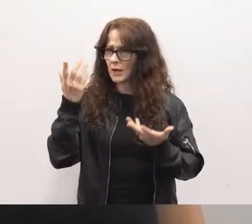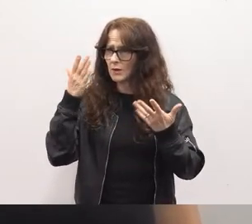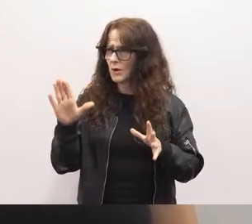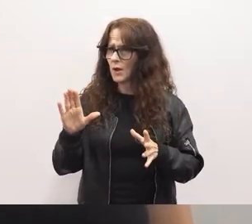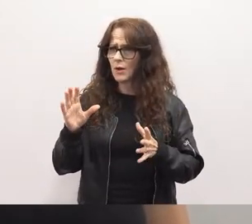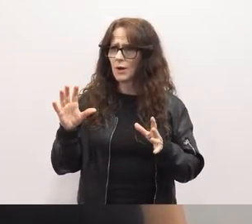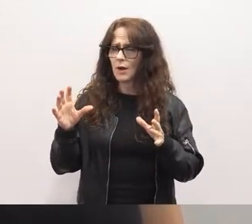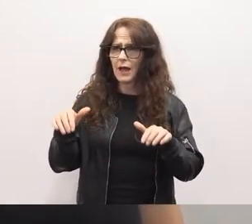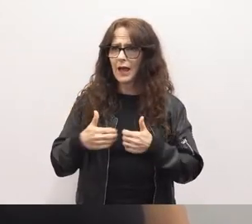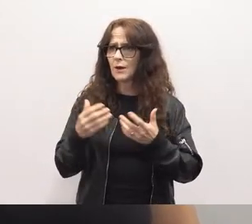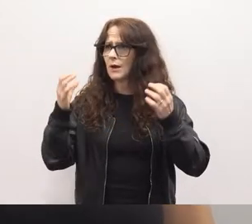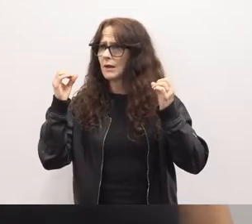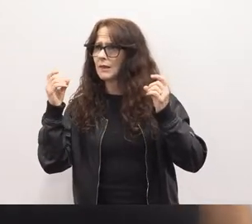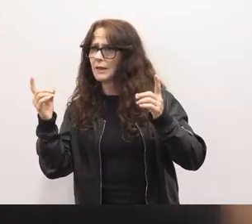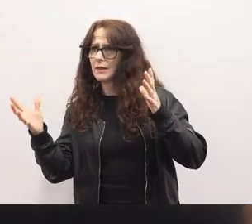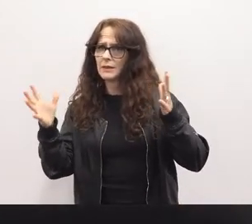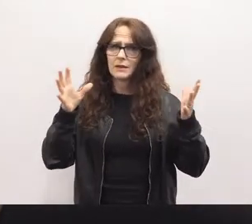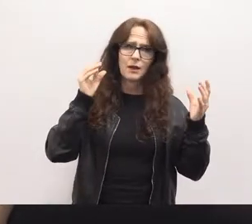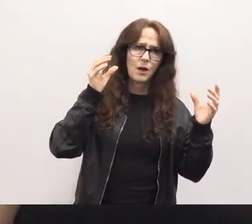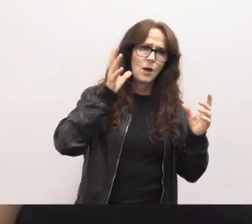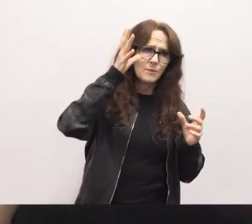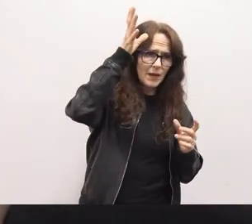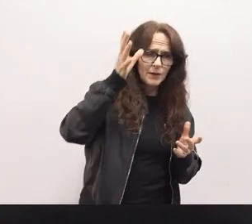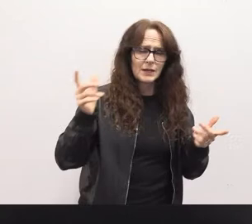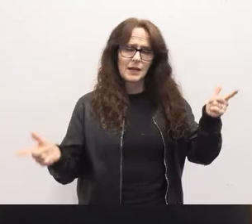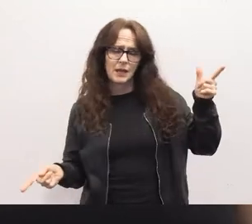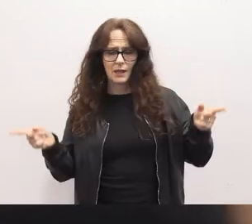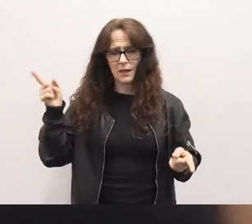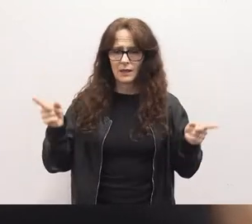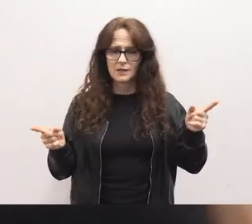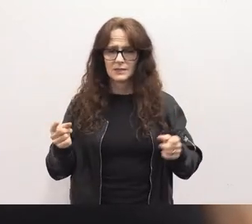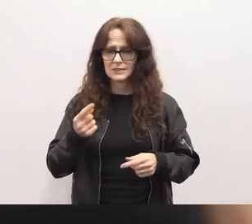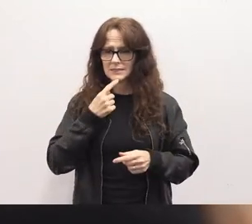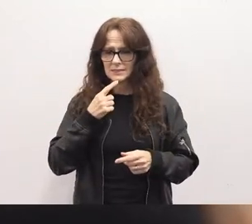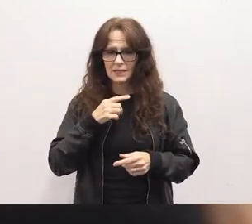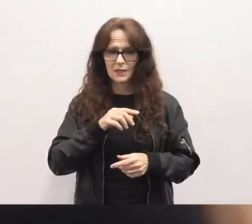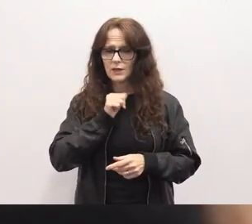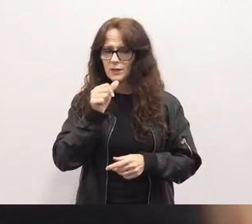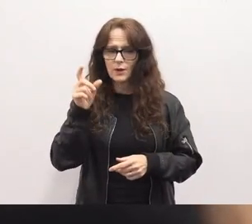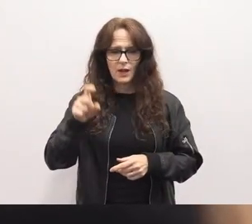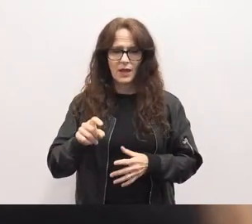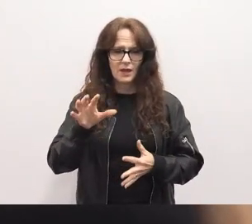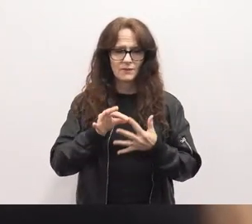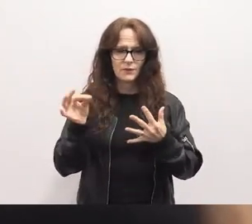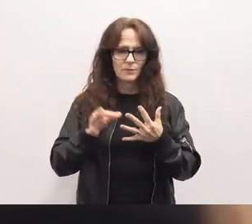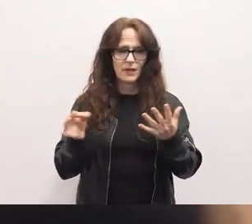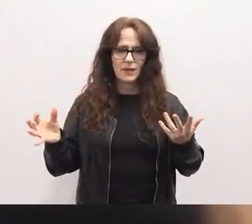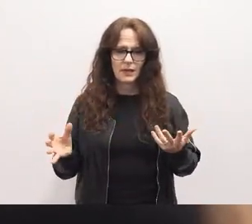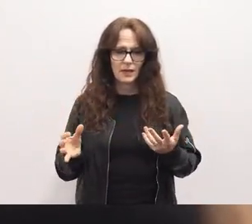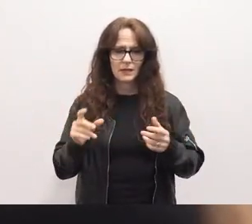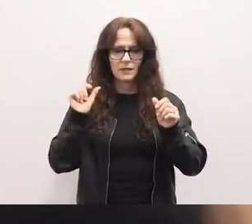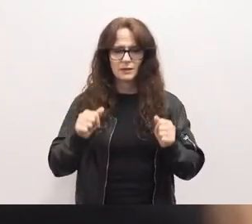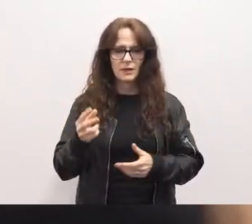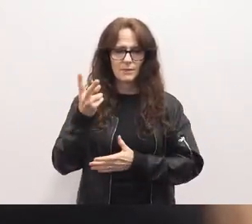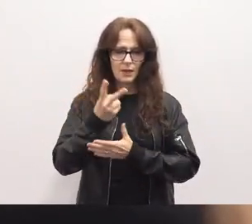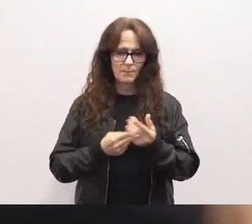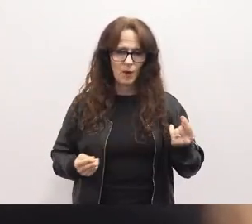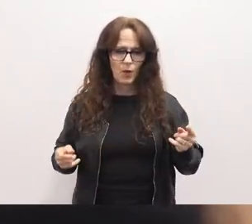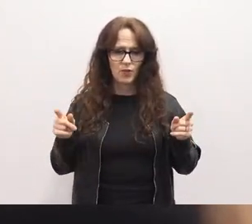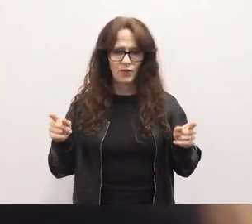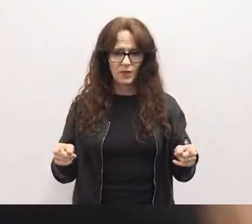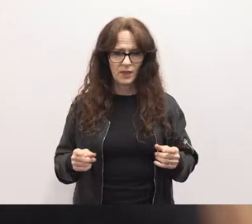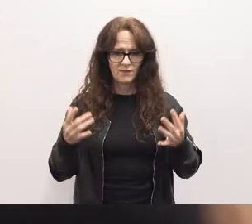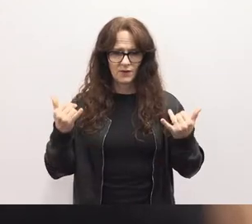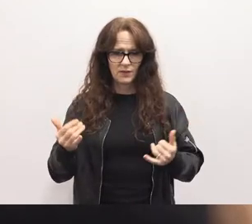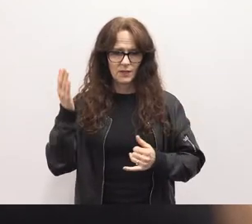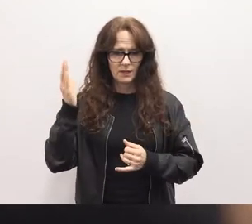I stand on the education side or parent side. She said to me that I will never forget, you don't have to choose sides. You can be on both sides. So for this